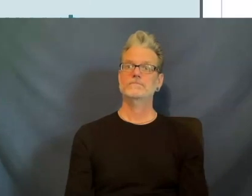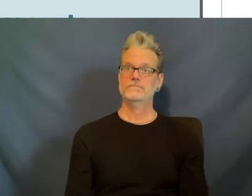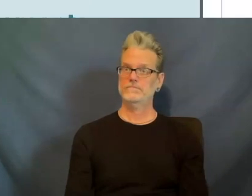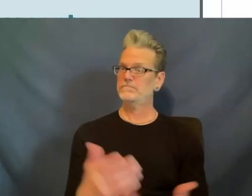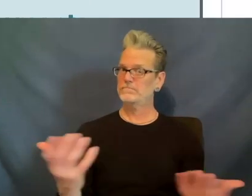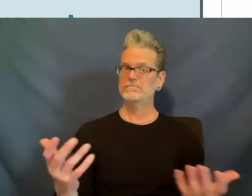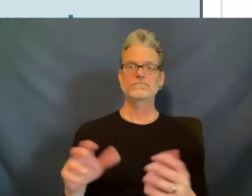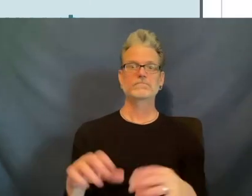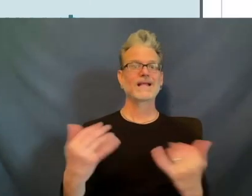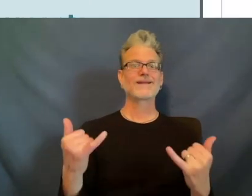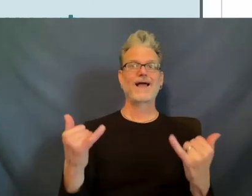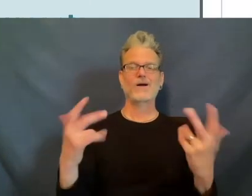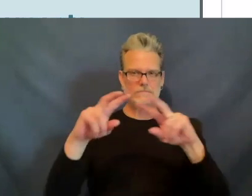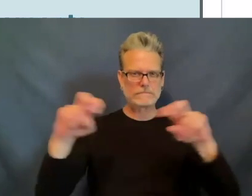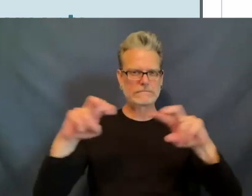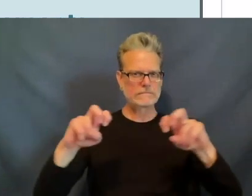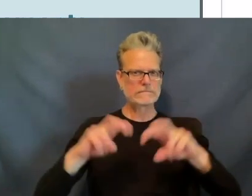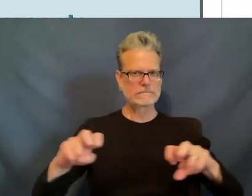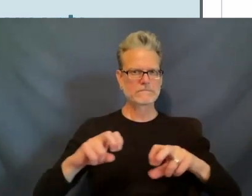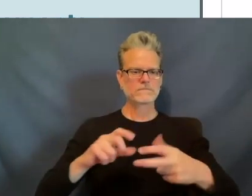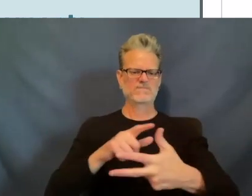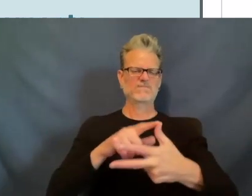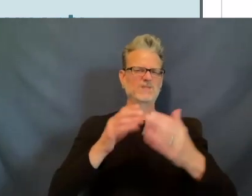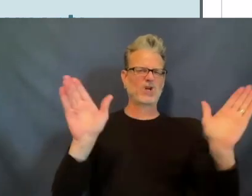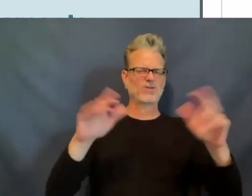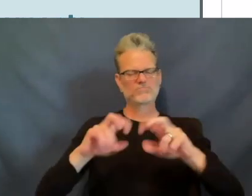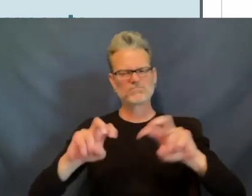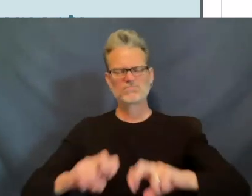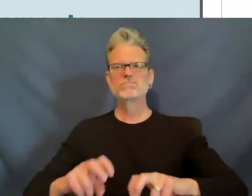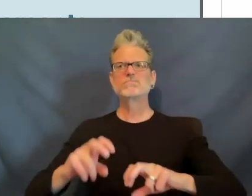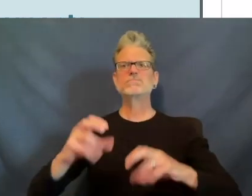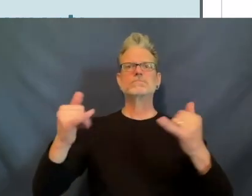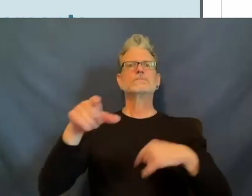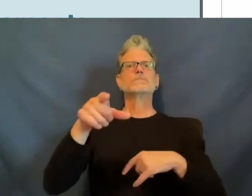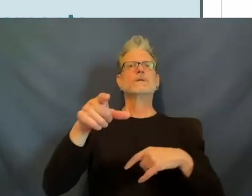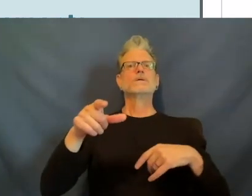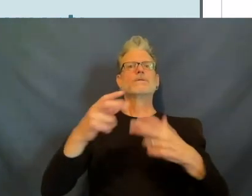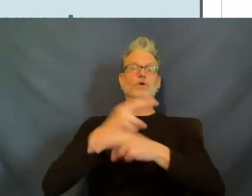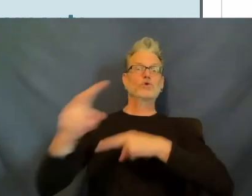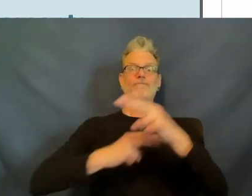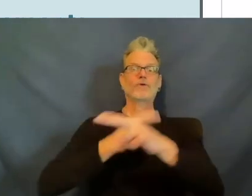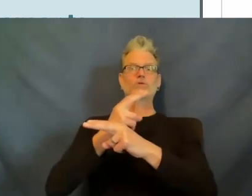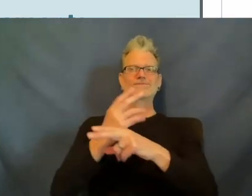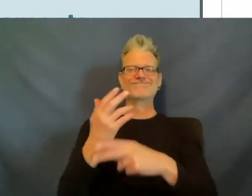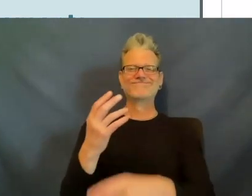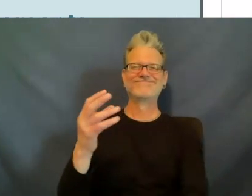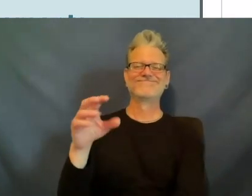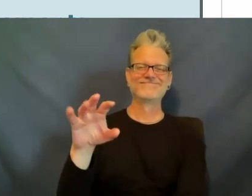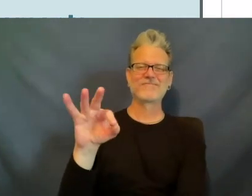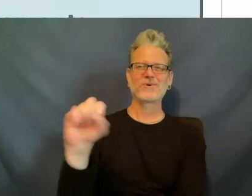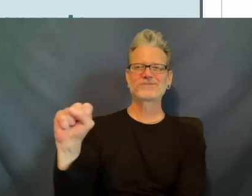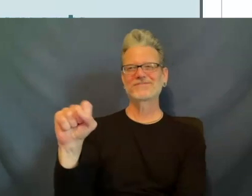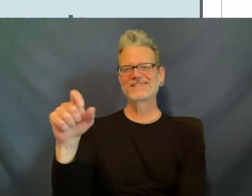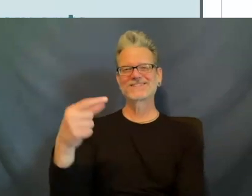So now we're digging a bit deeper, and this is the universe, as we're going to refer to it today, of the Forest Service's grants and